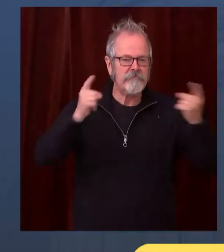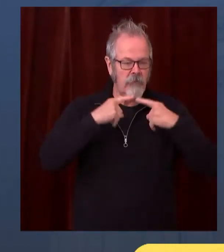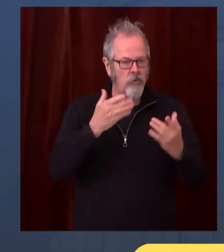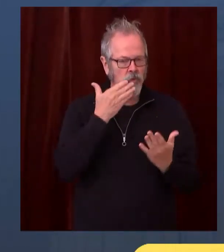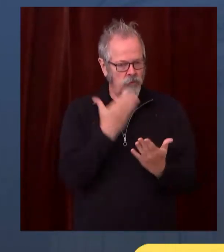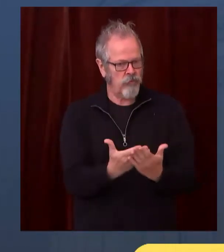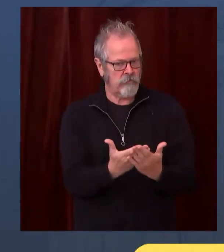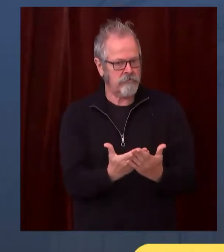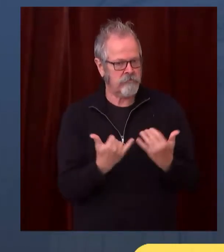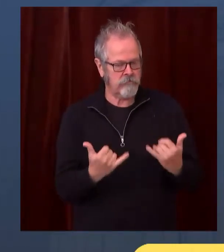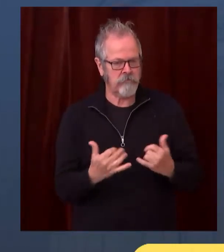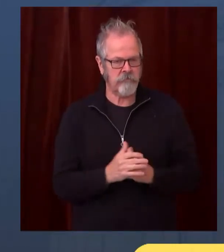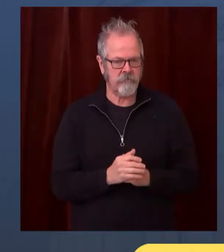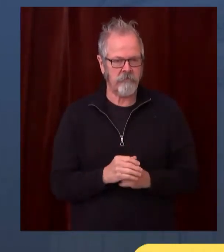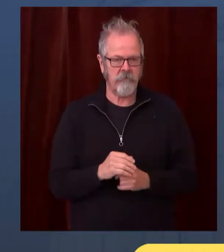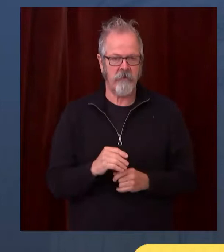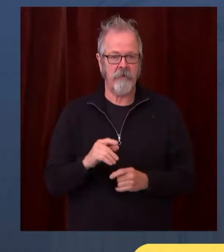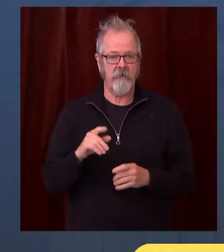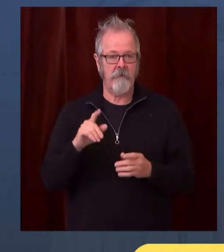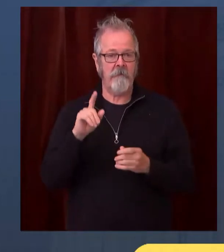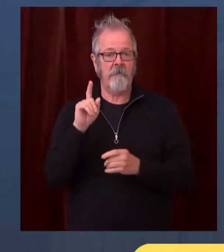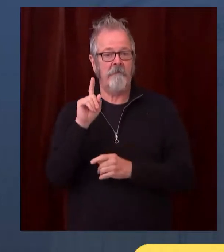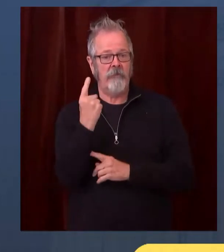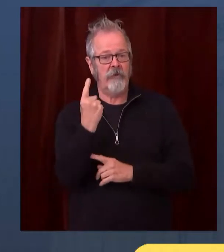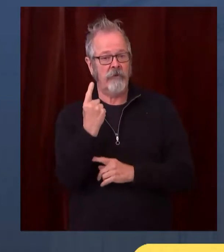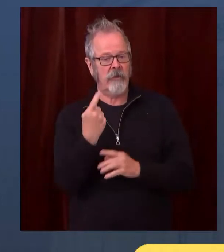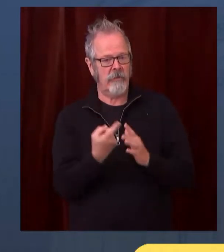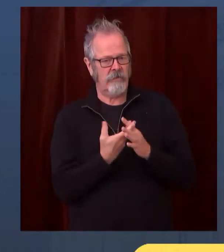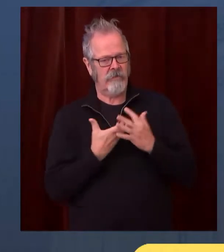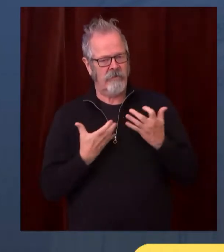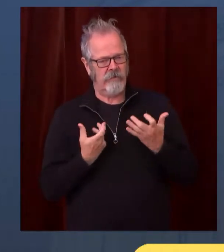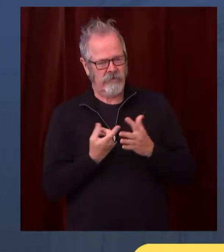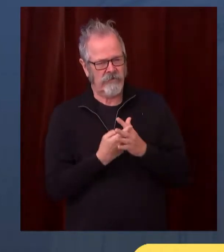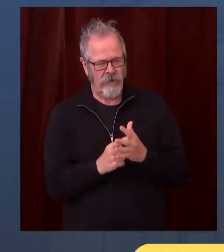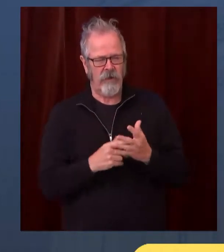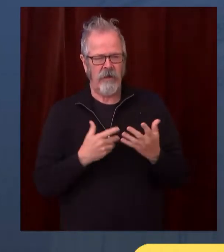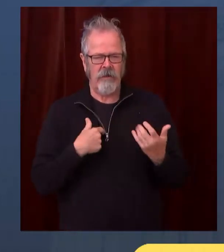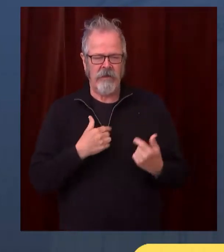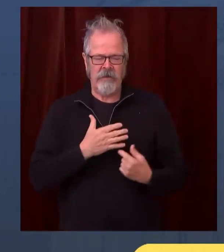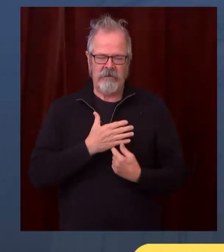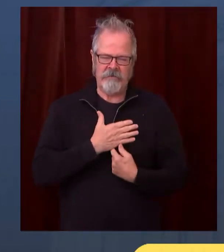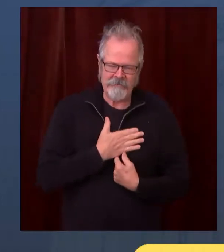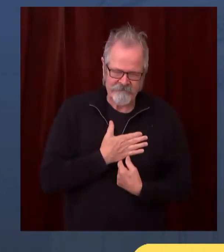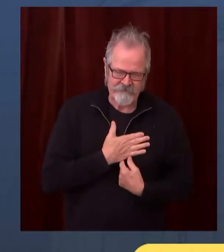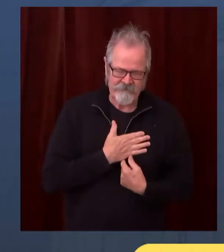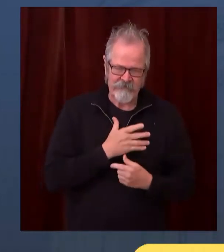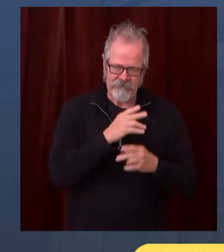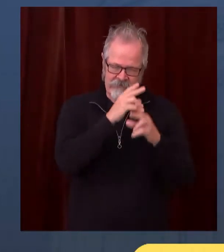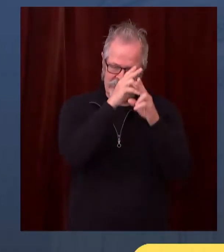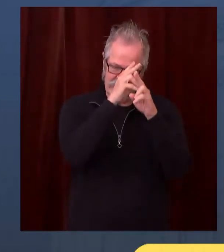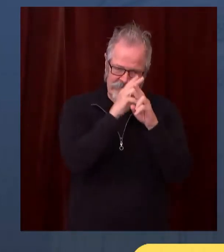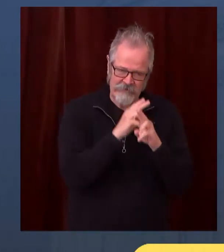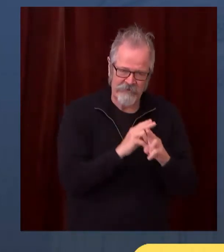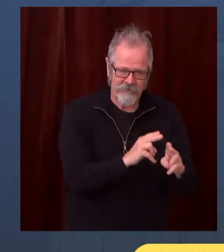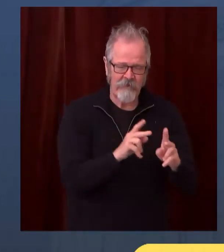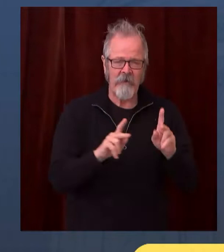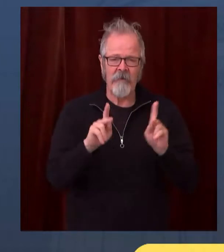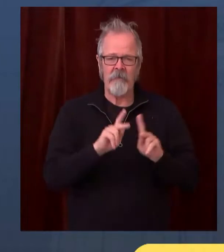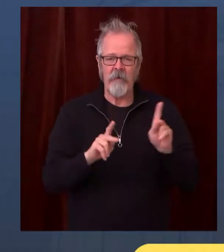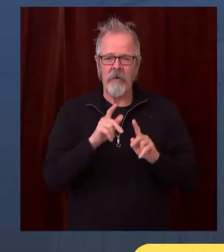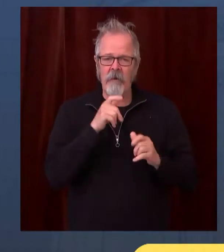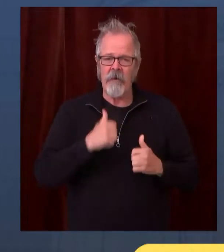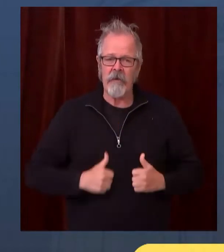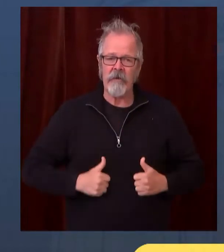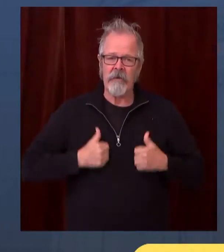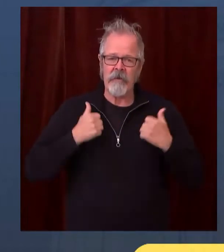to the people of Beirut and Lebanon as a whole. They have been dealing with most difficult circumstances,